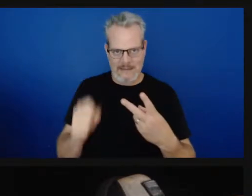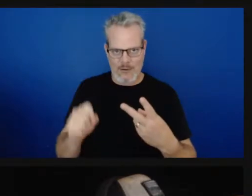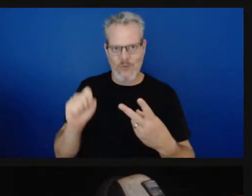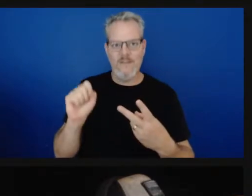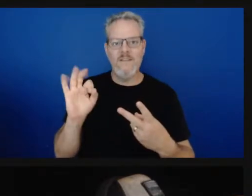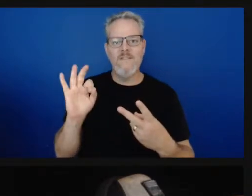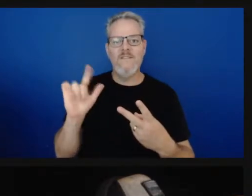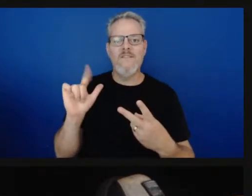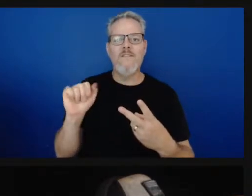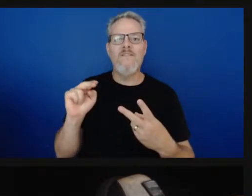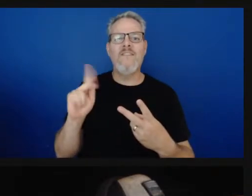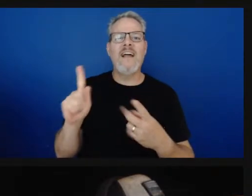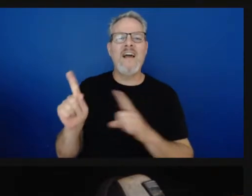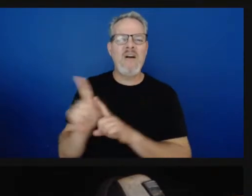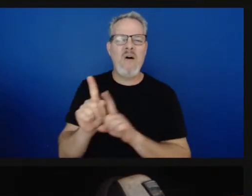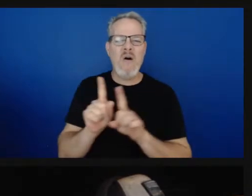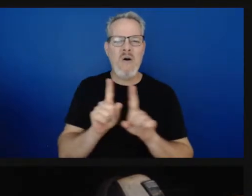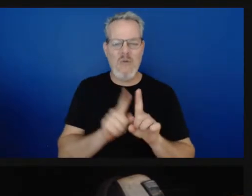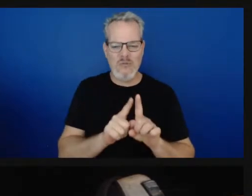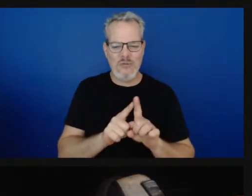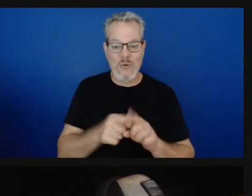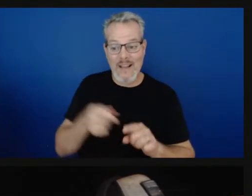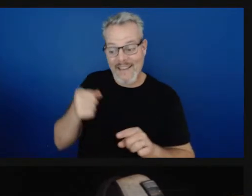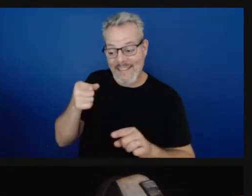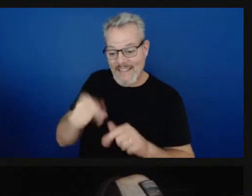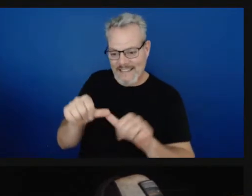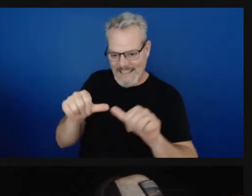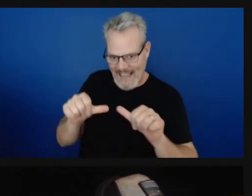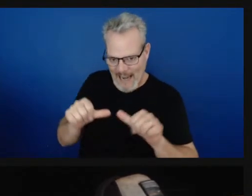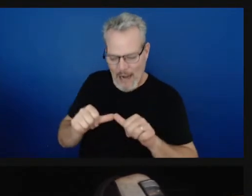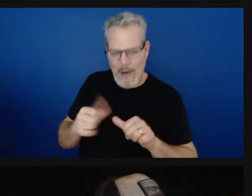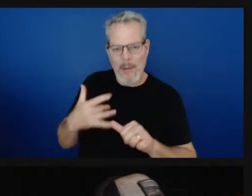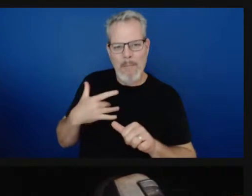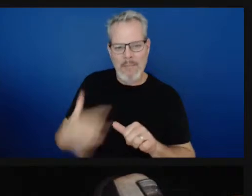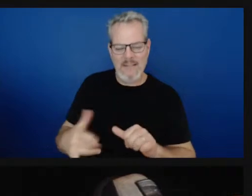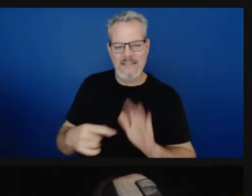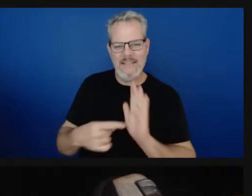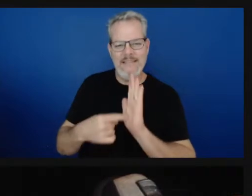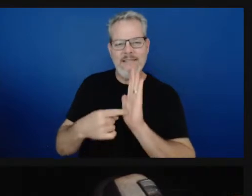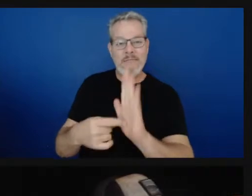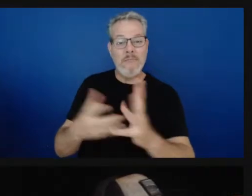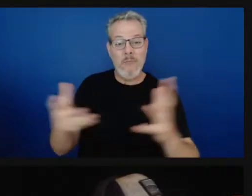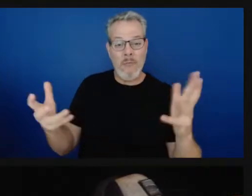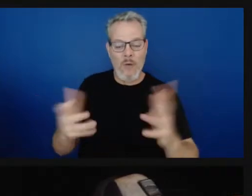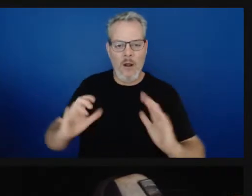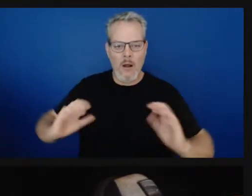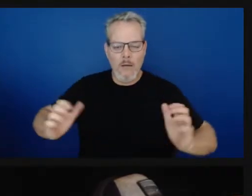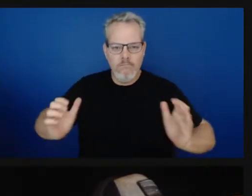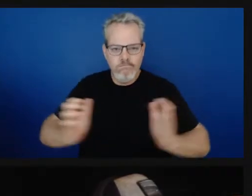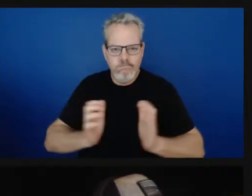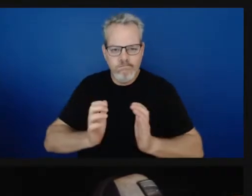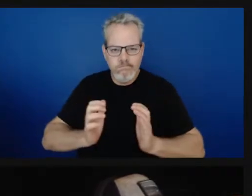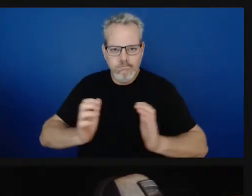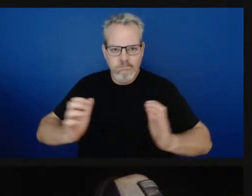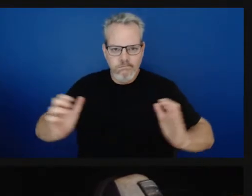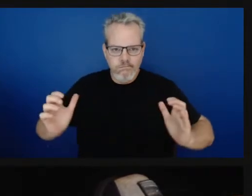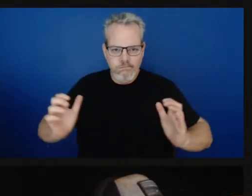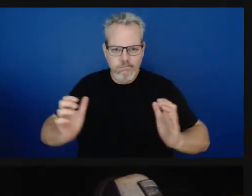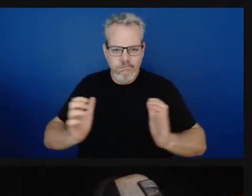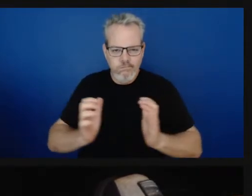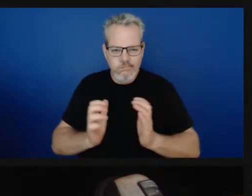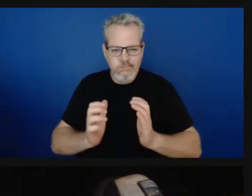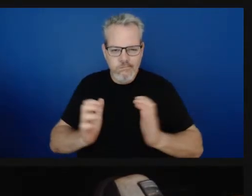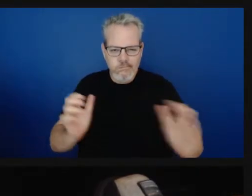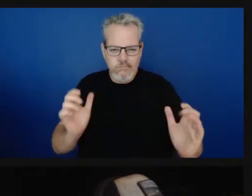is the zone in between that I often describe as an accordion that can fill and compress and adjust to